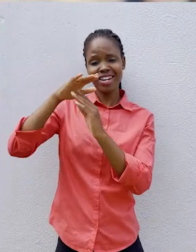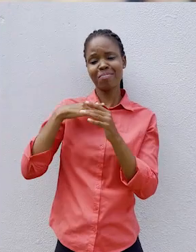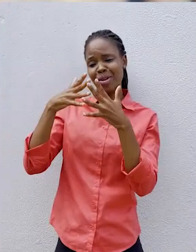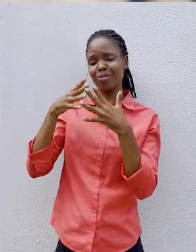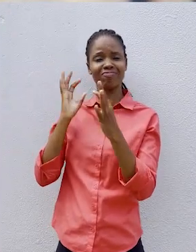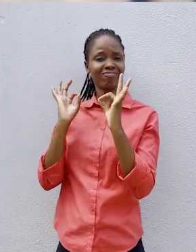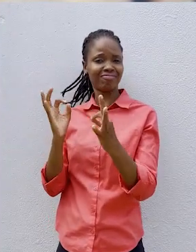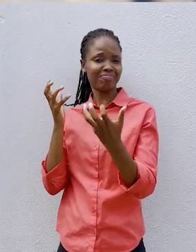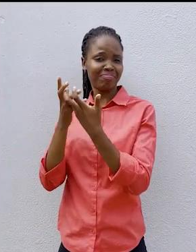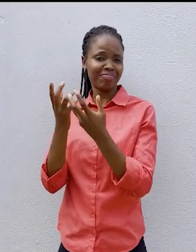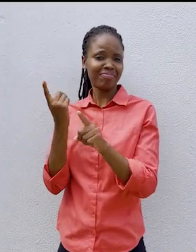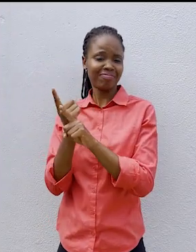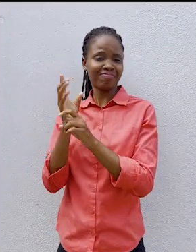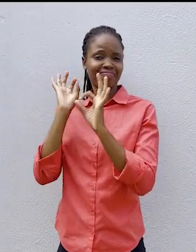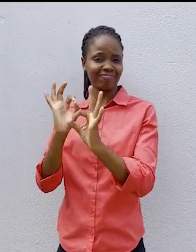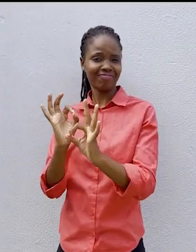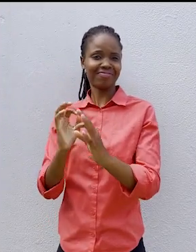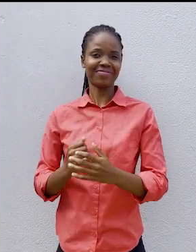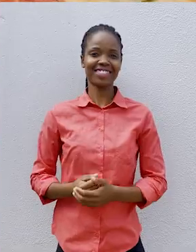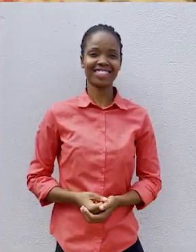and I was made for the US.